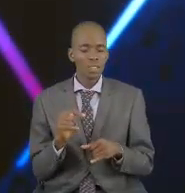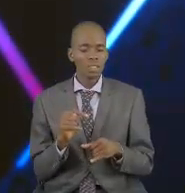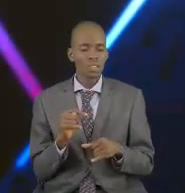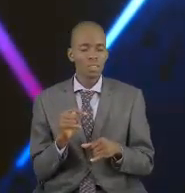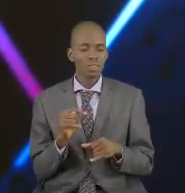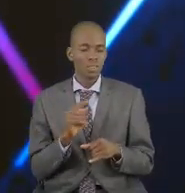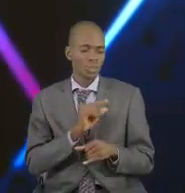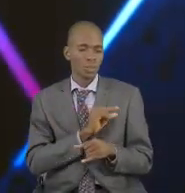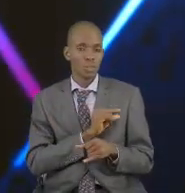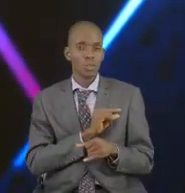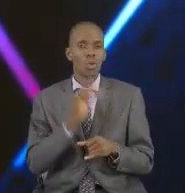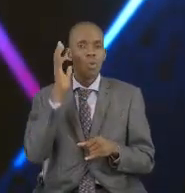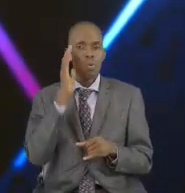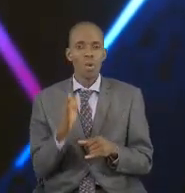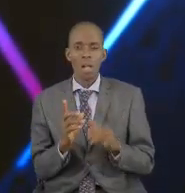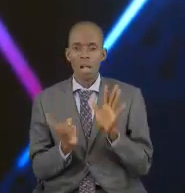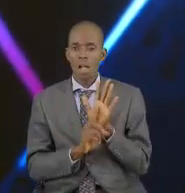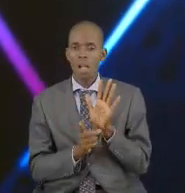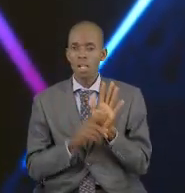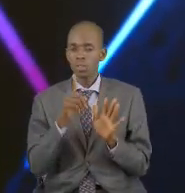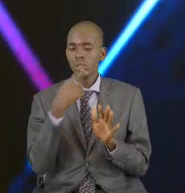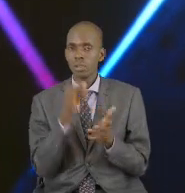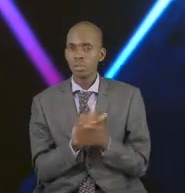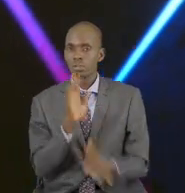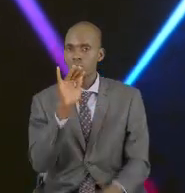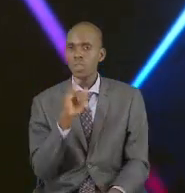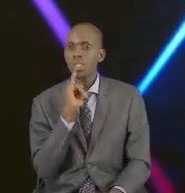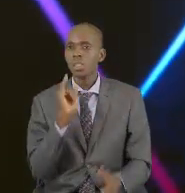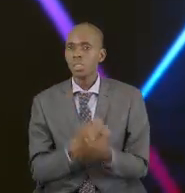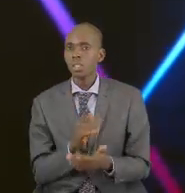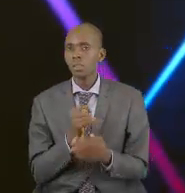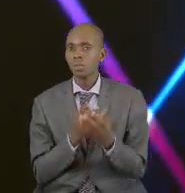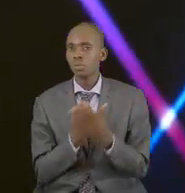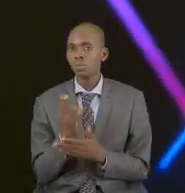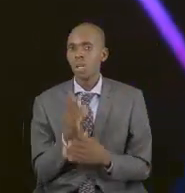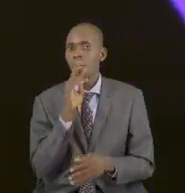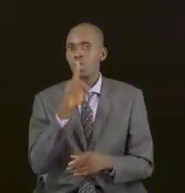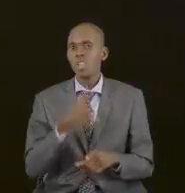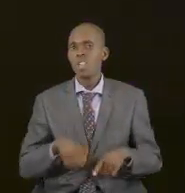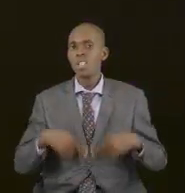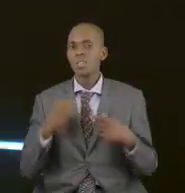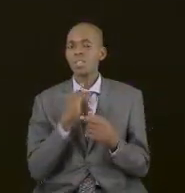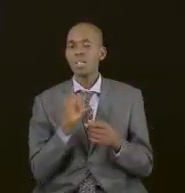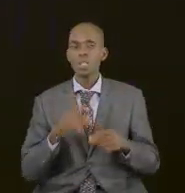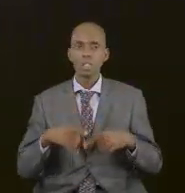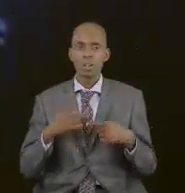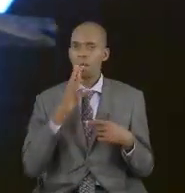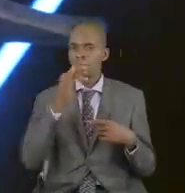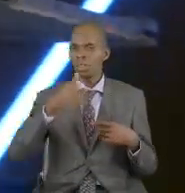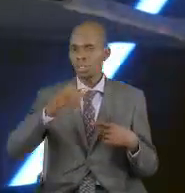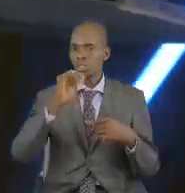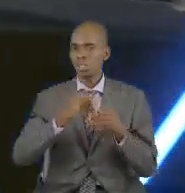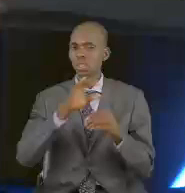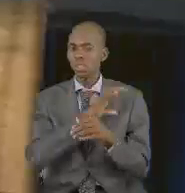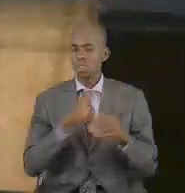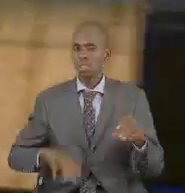and say, is that the truth? Are you living a lie? Are you still in Christ? Did you